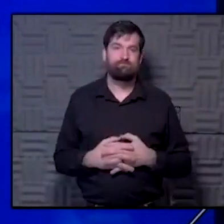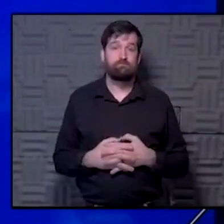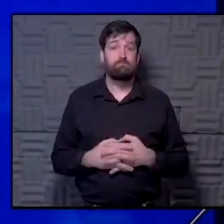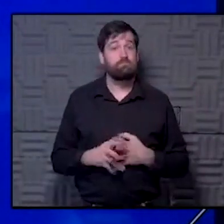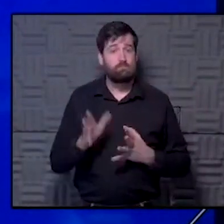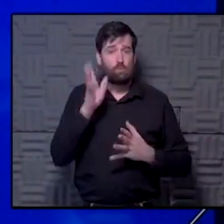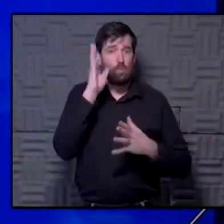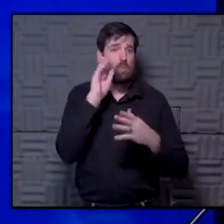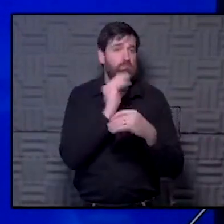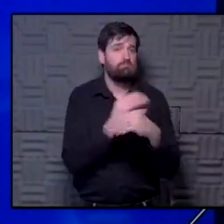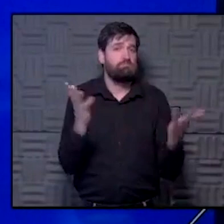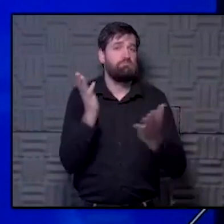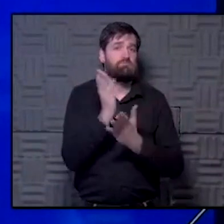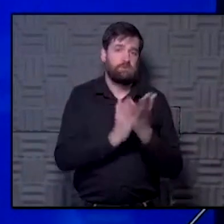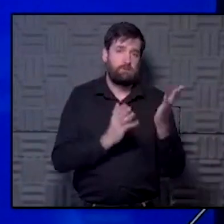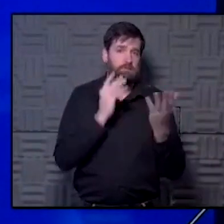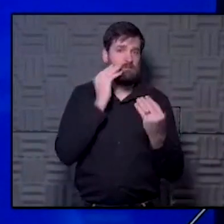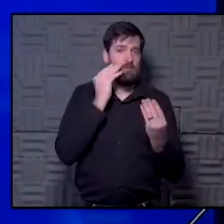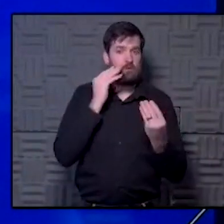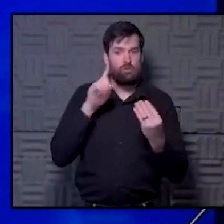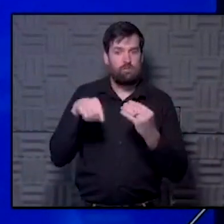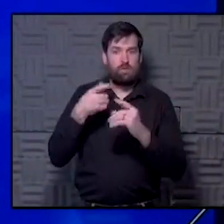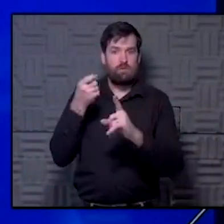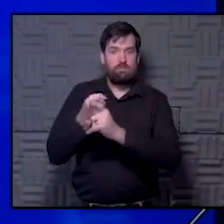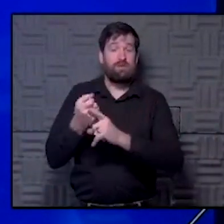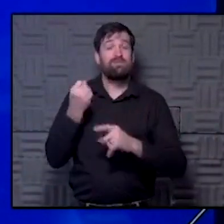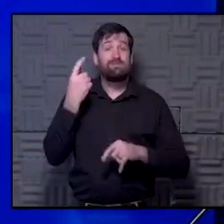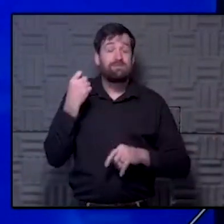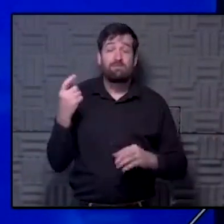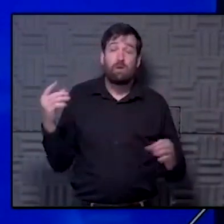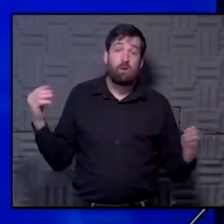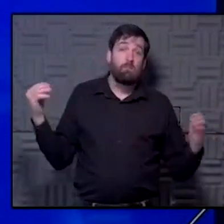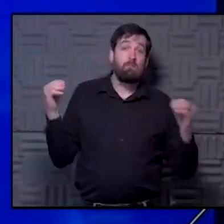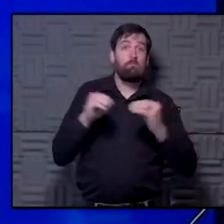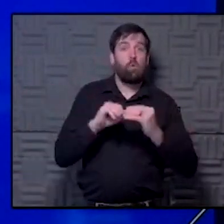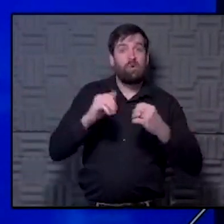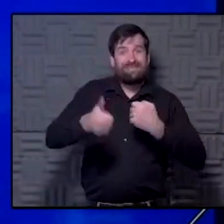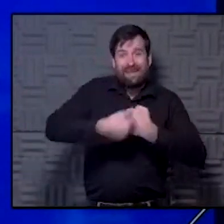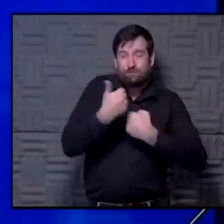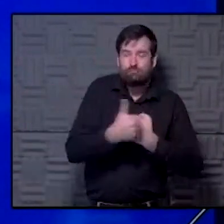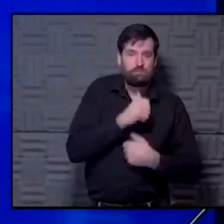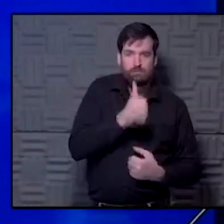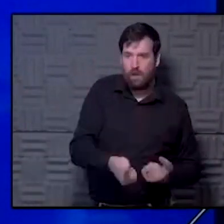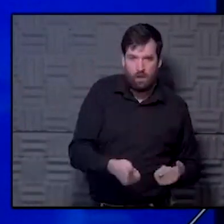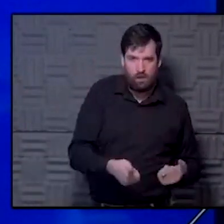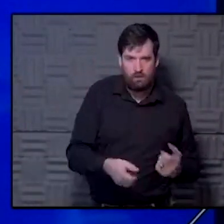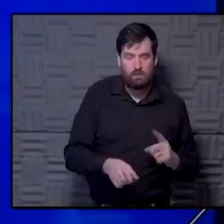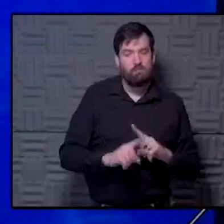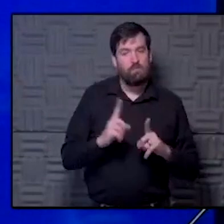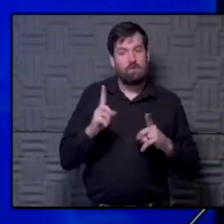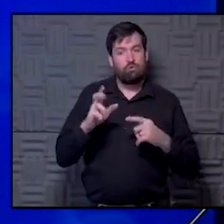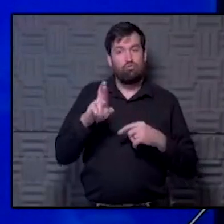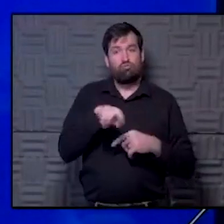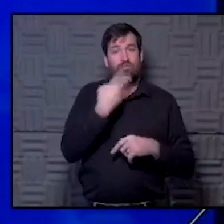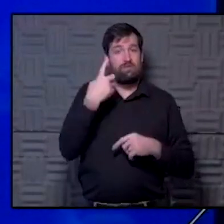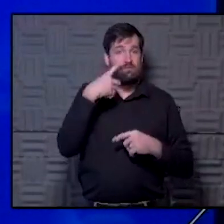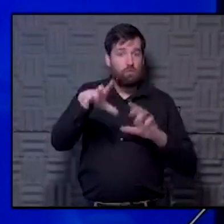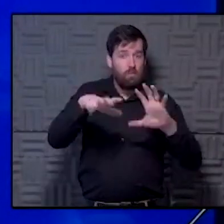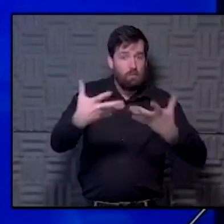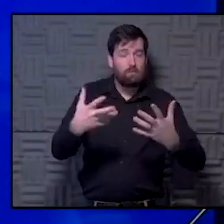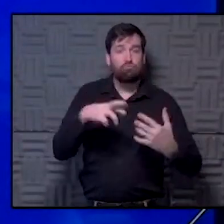We'll share some information about the impact of that. Even though it's not more deadly for an individual, the risk to a population and the risk